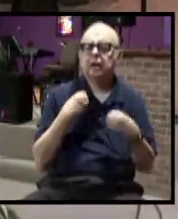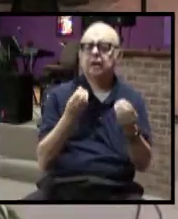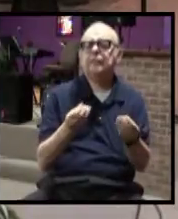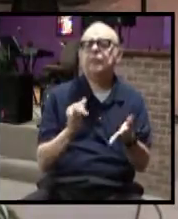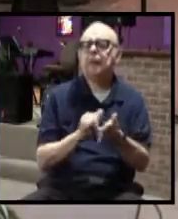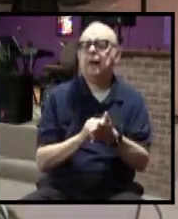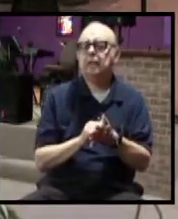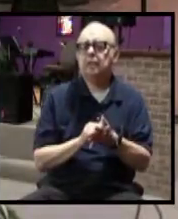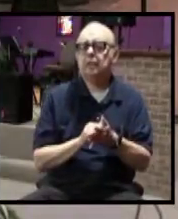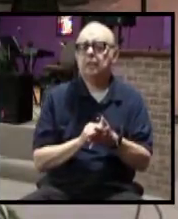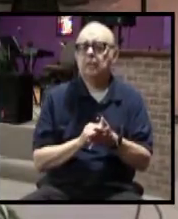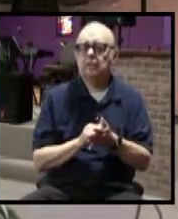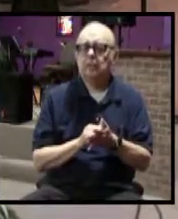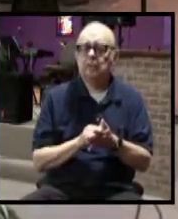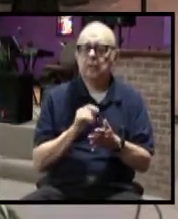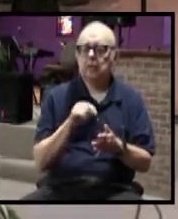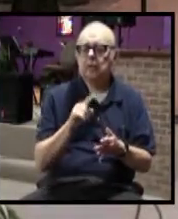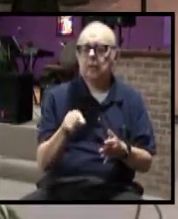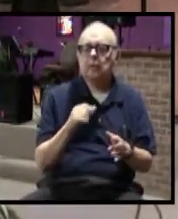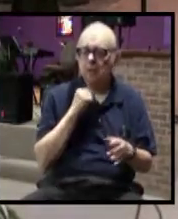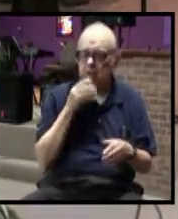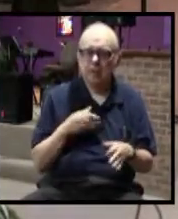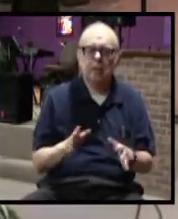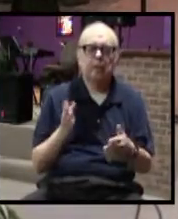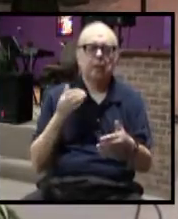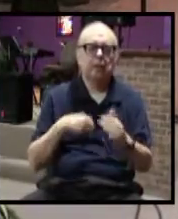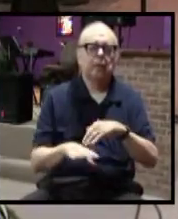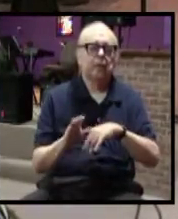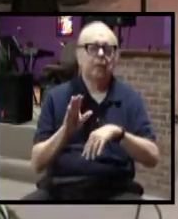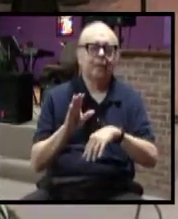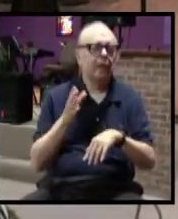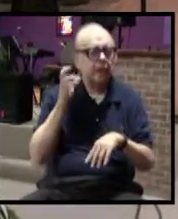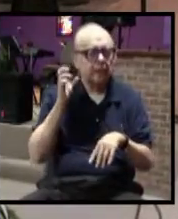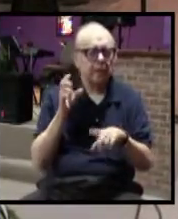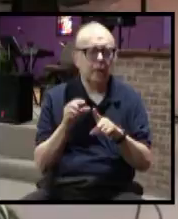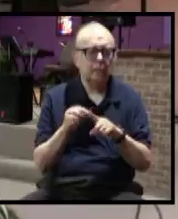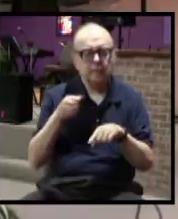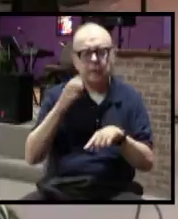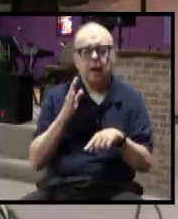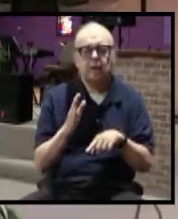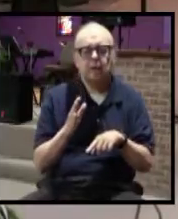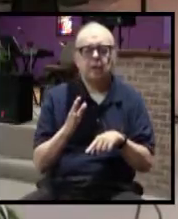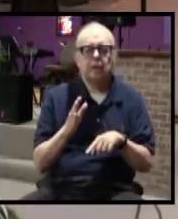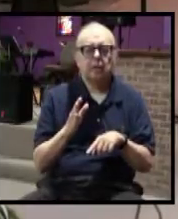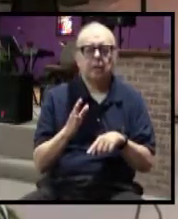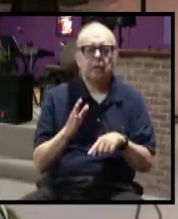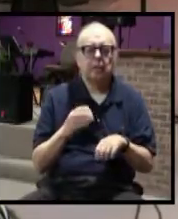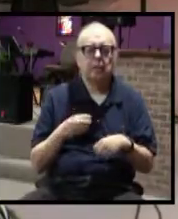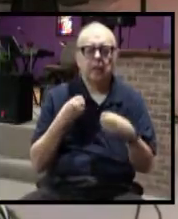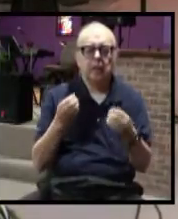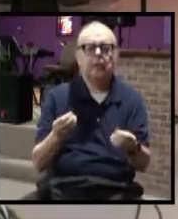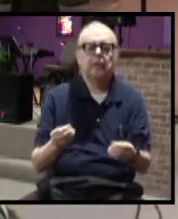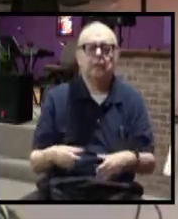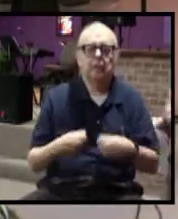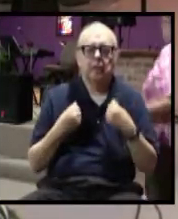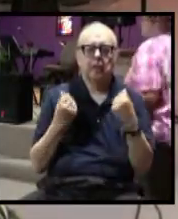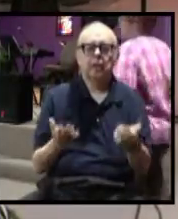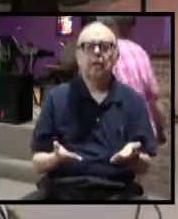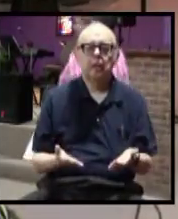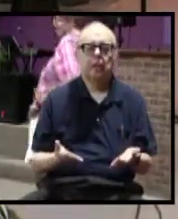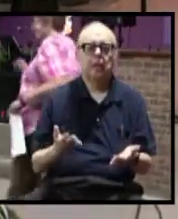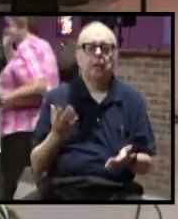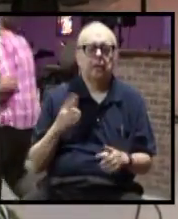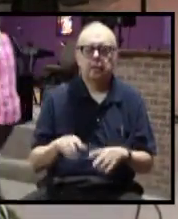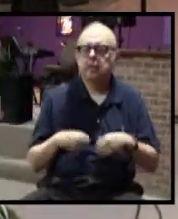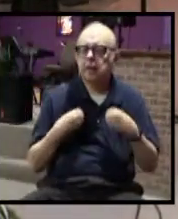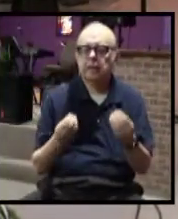else would God afflict you with that? And therefore, not allow you to come in to hear the word of God or to be able to offer